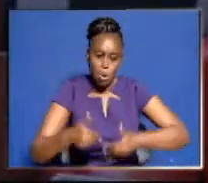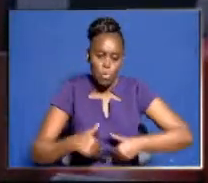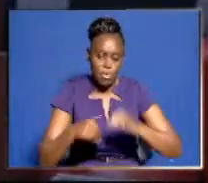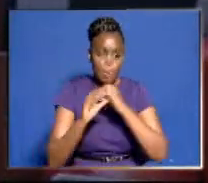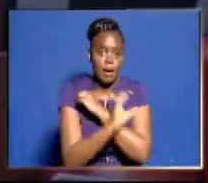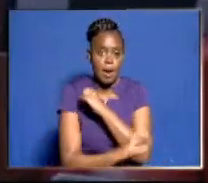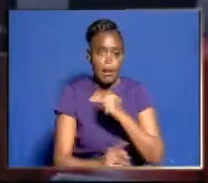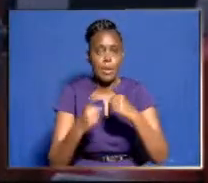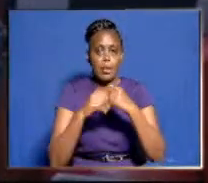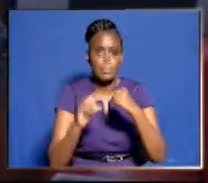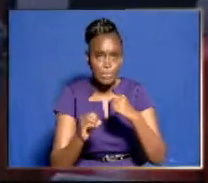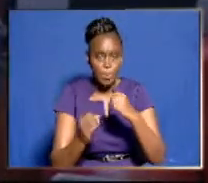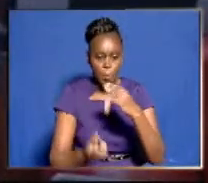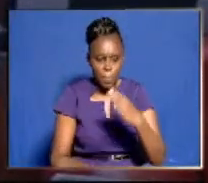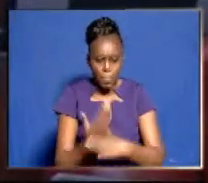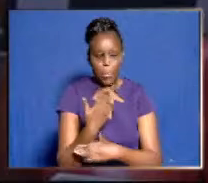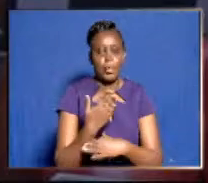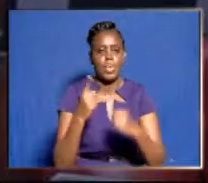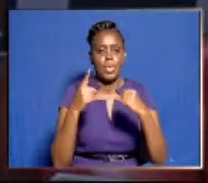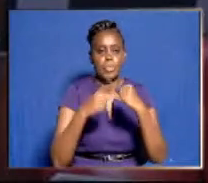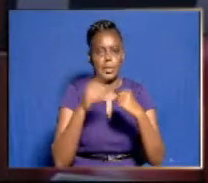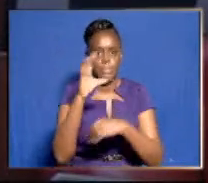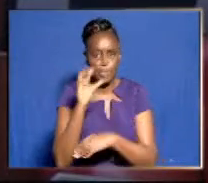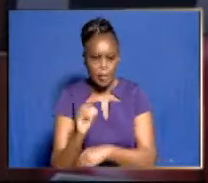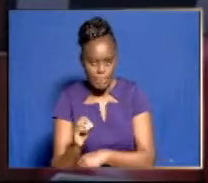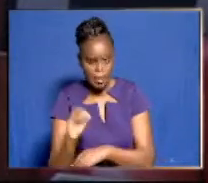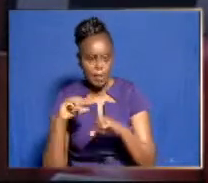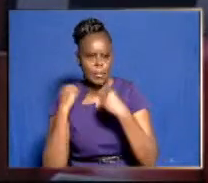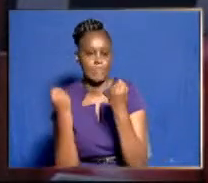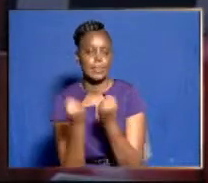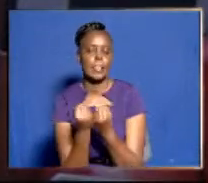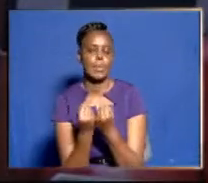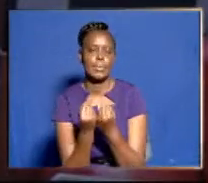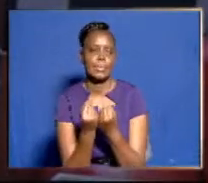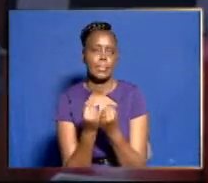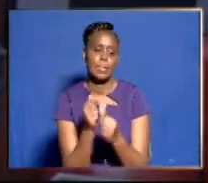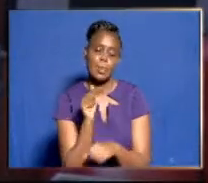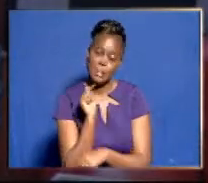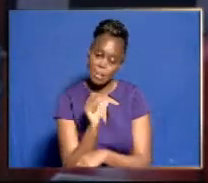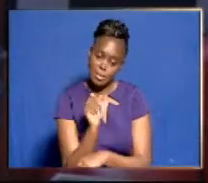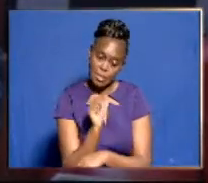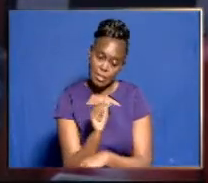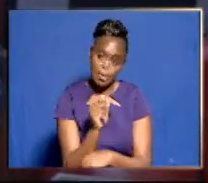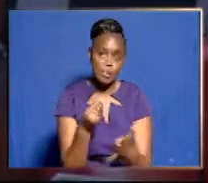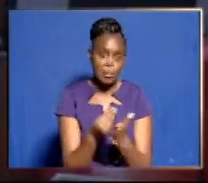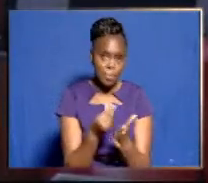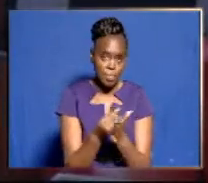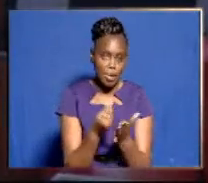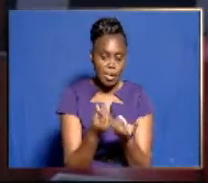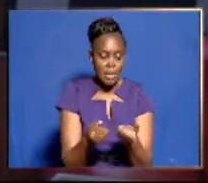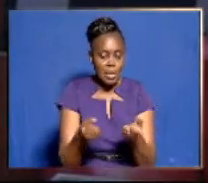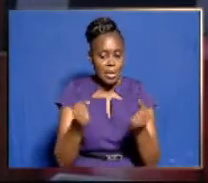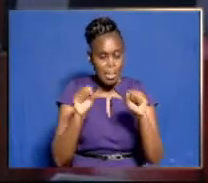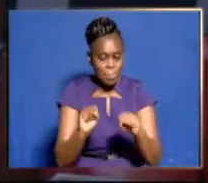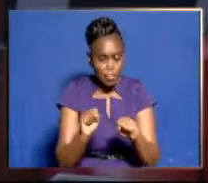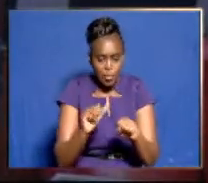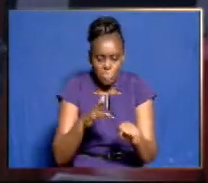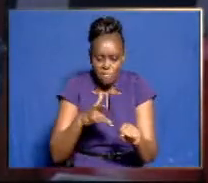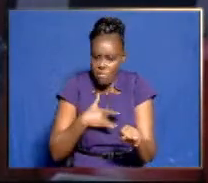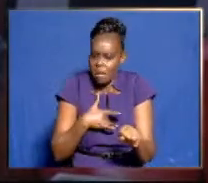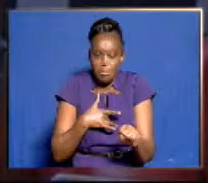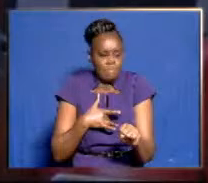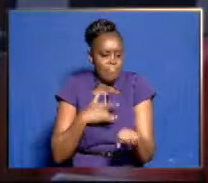country, constituting 60% of the society. This is money that cannot be felt in any